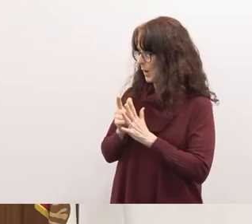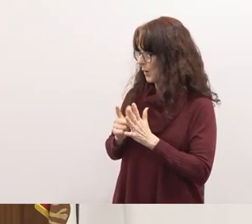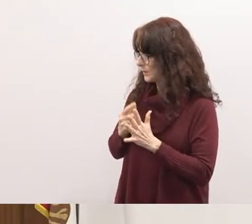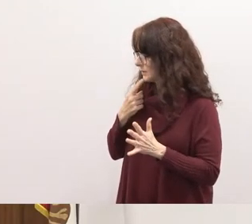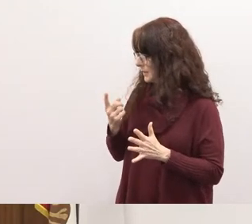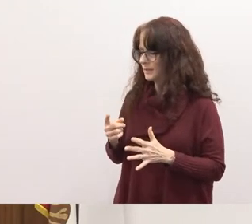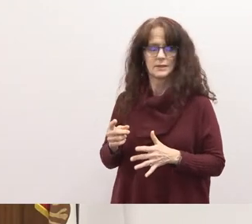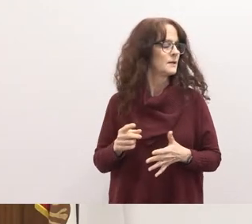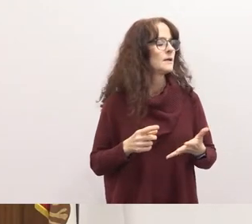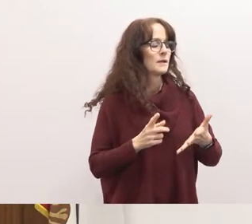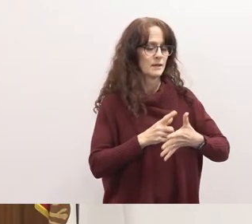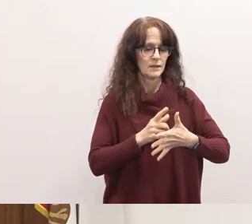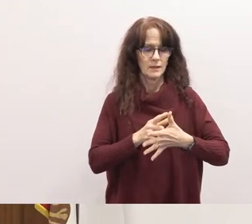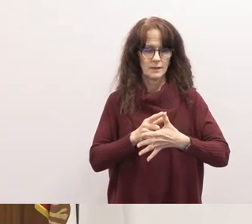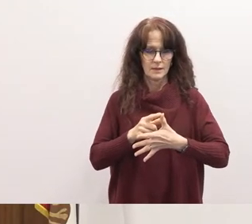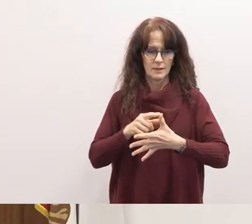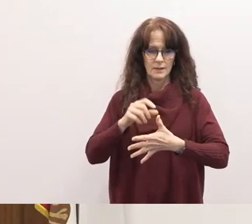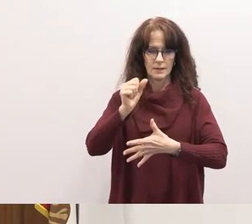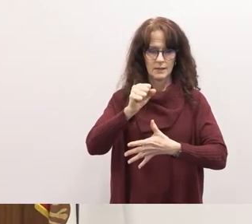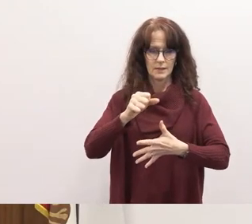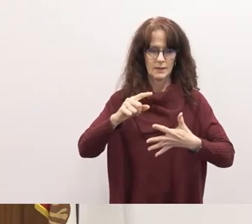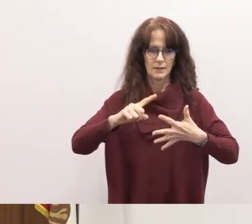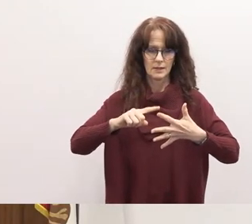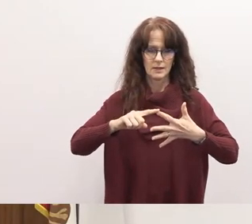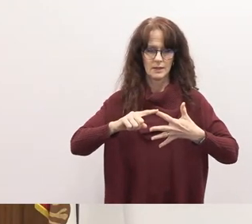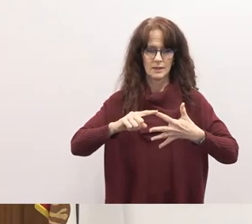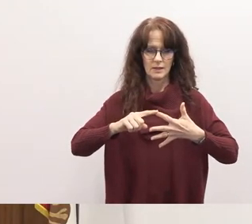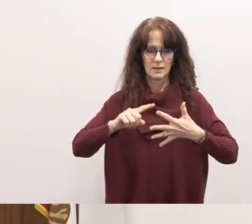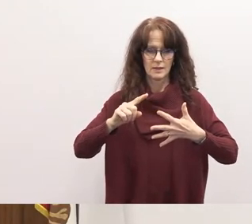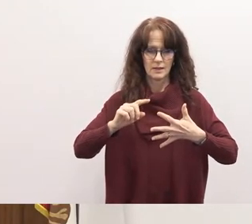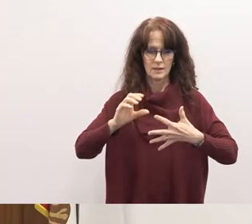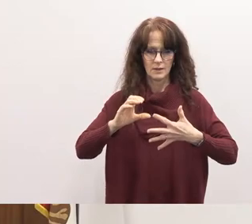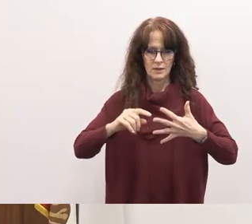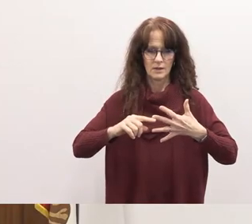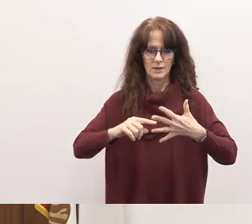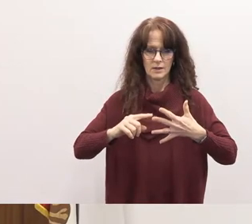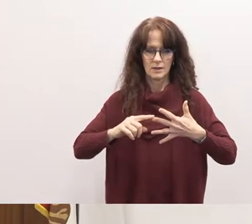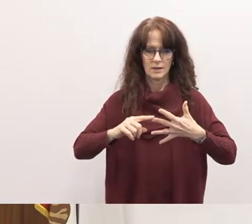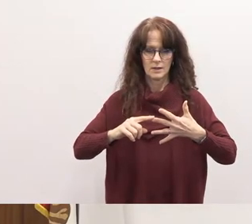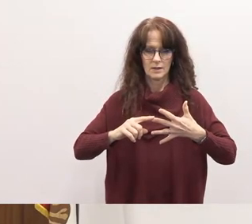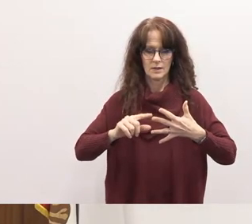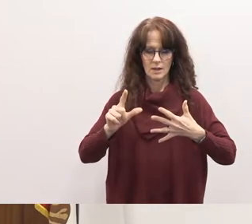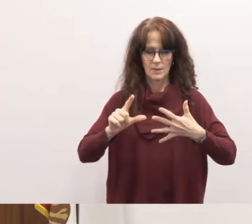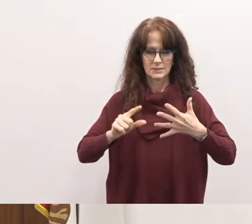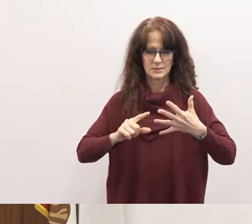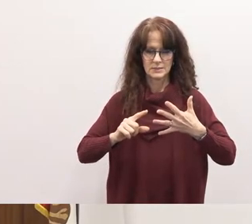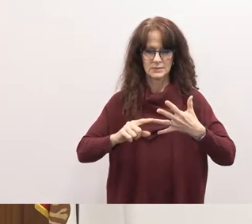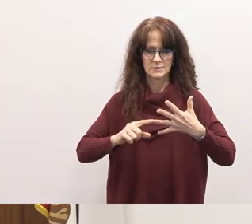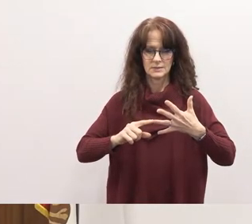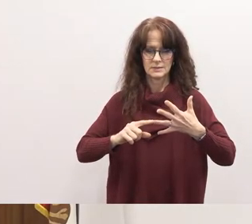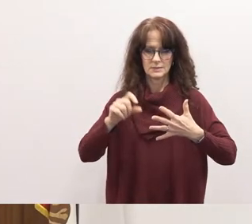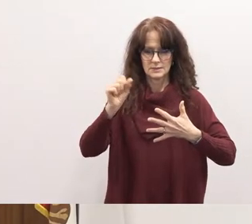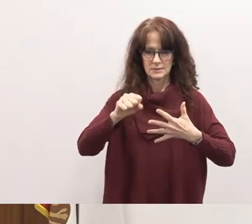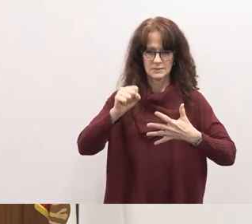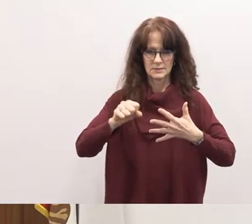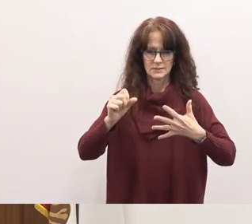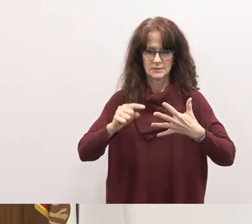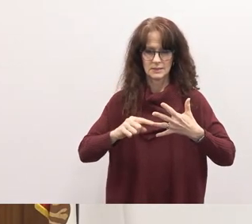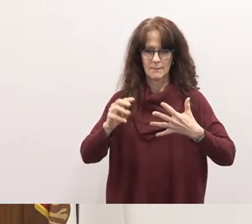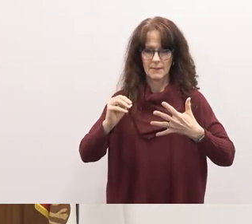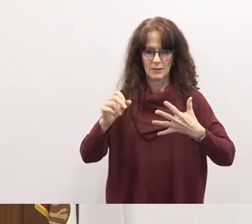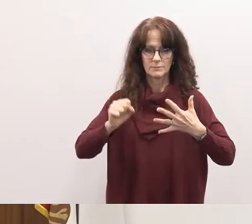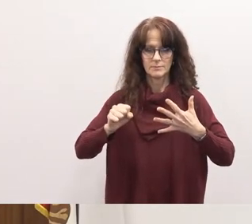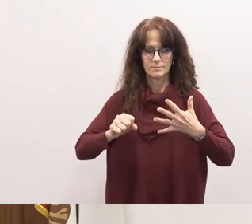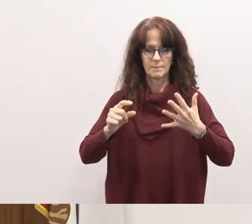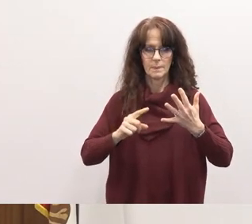Secretary. Member Benitez? Aye. President Craighead? Aye. Member Lopez? Aye. Member Miller?